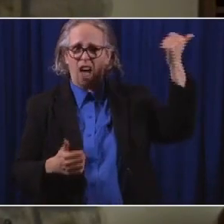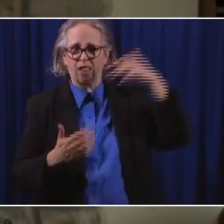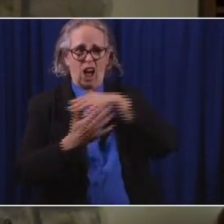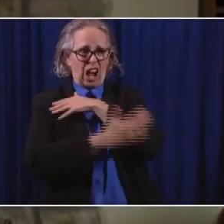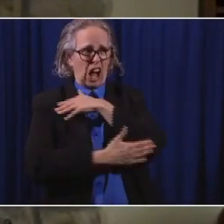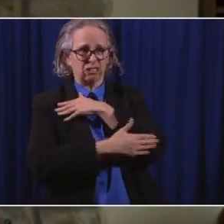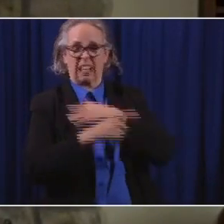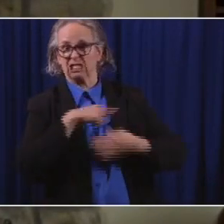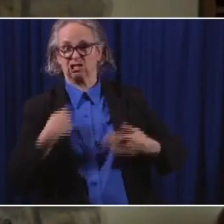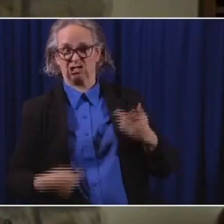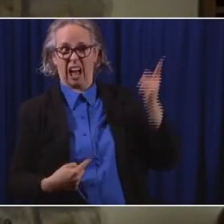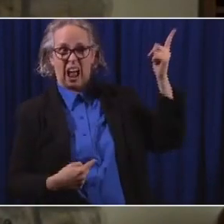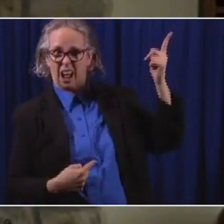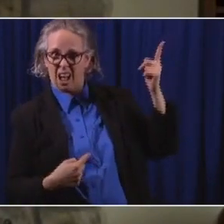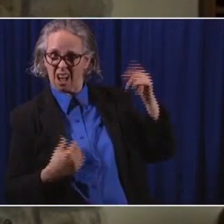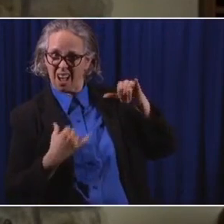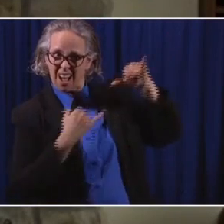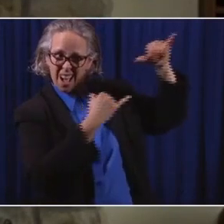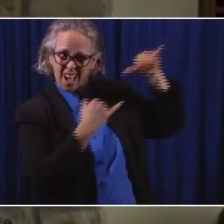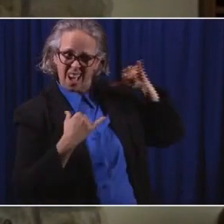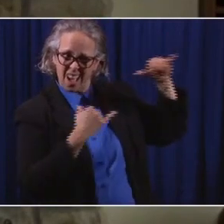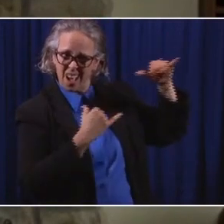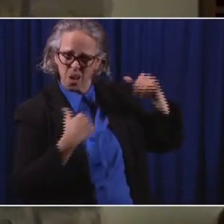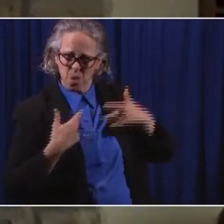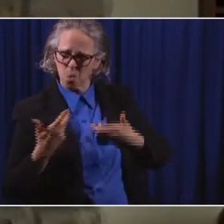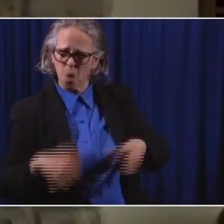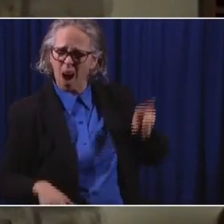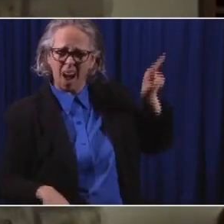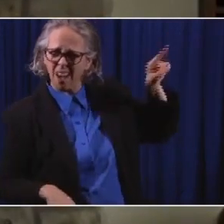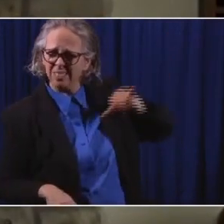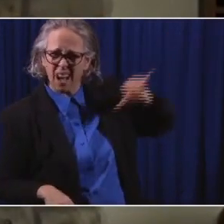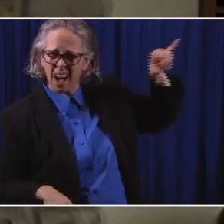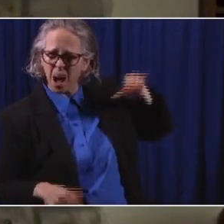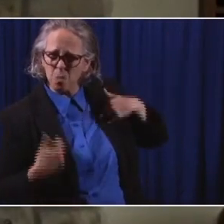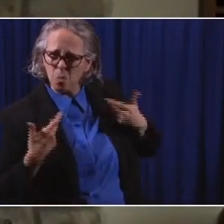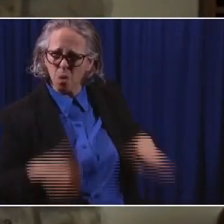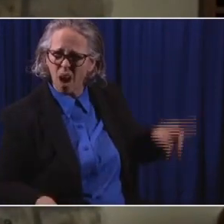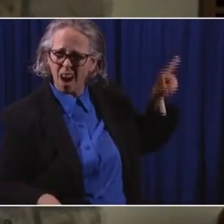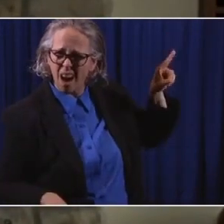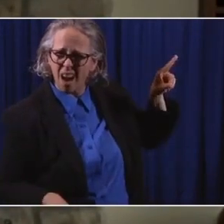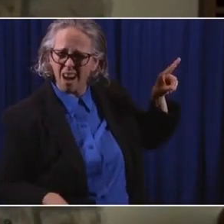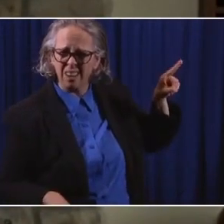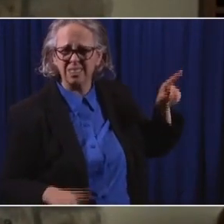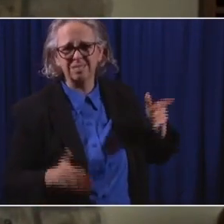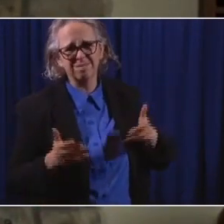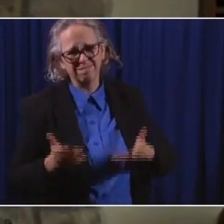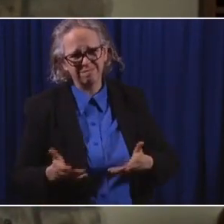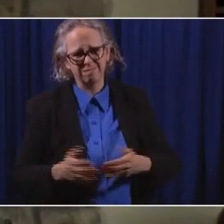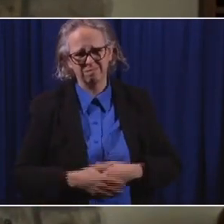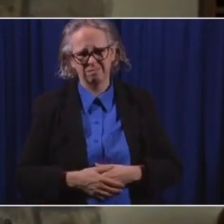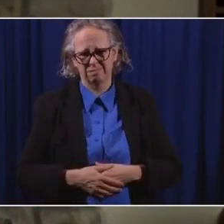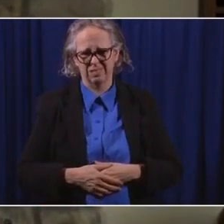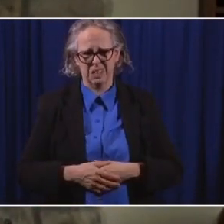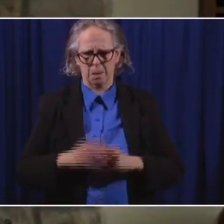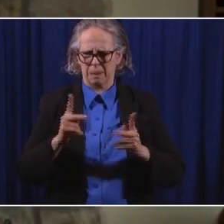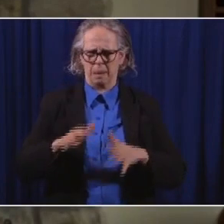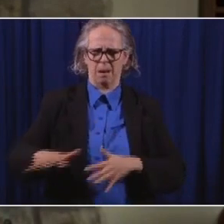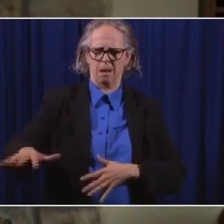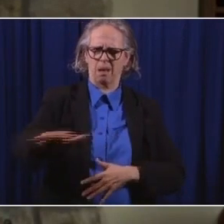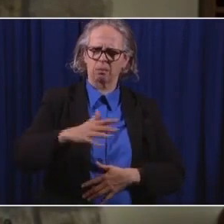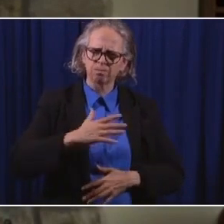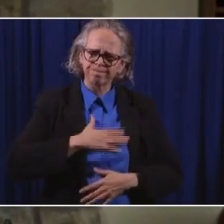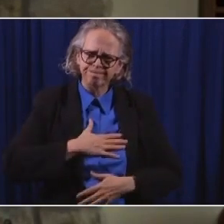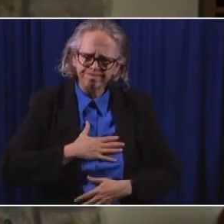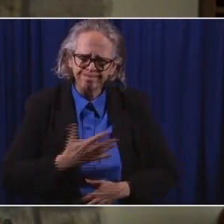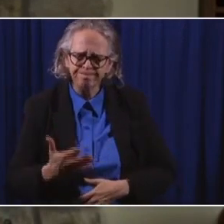And I don't think we want to be in a totalitarian state. So it is people of goodwill coming together, understanding the facts, and taking